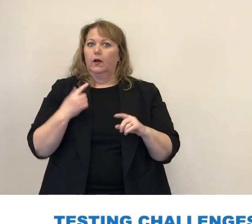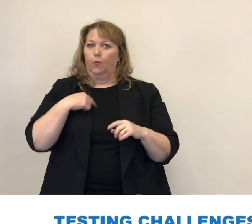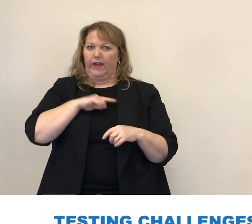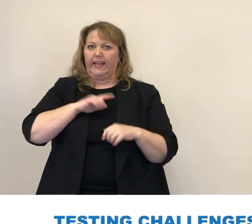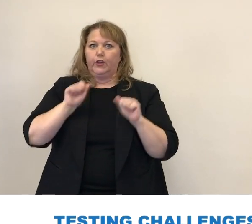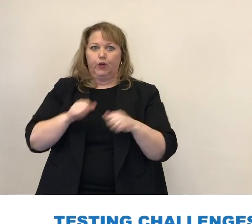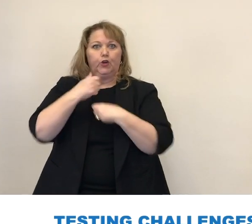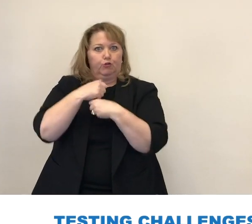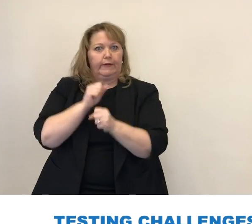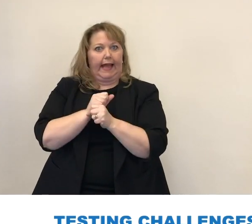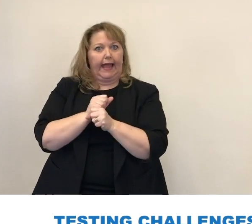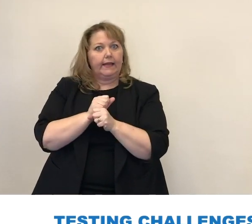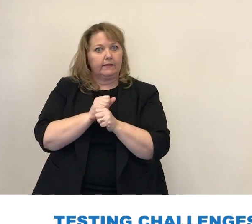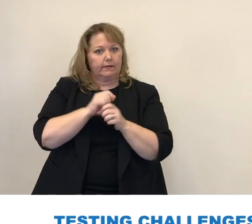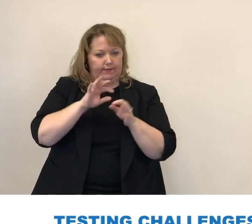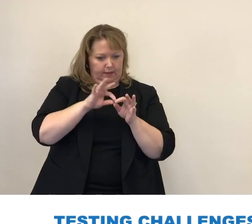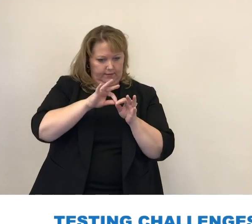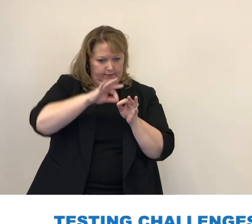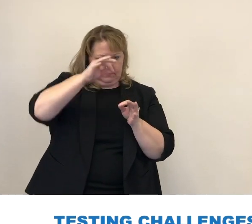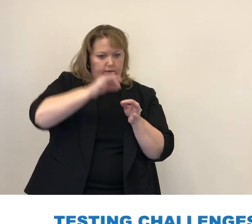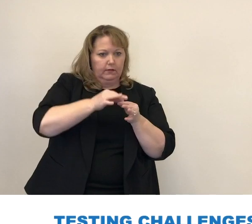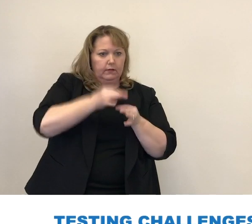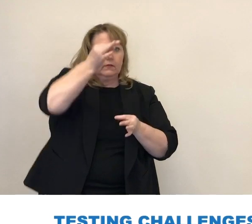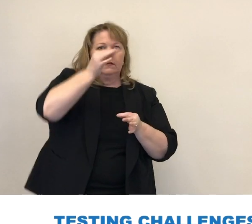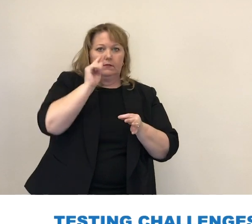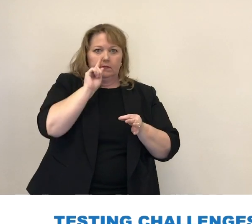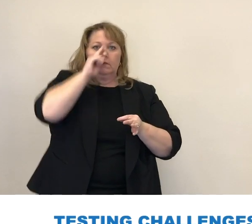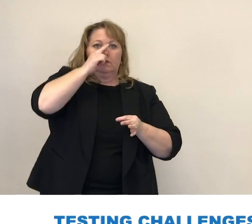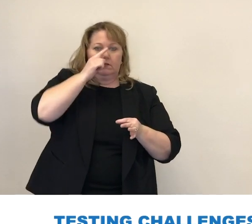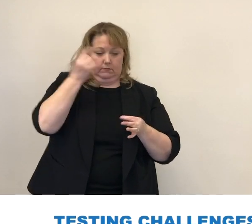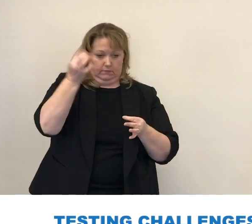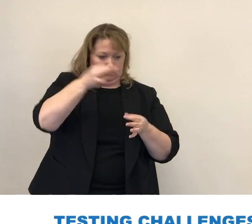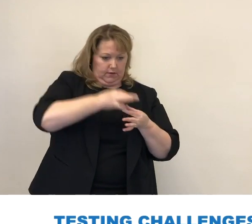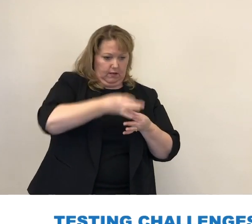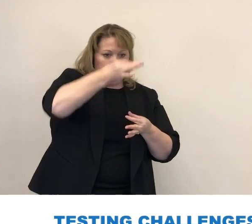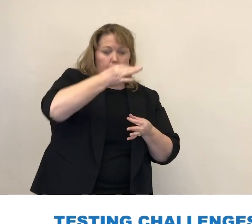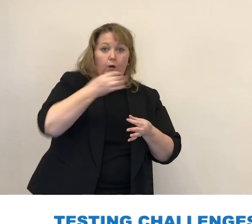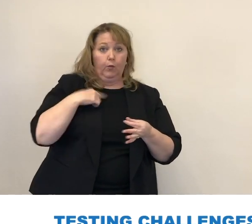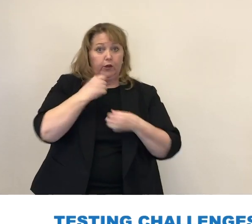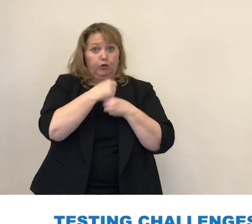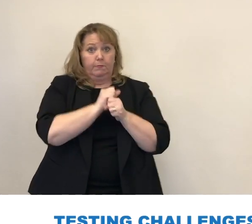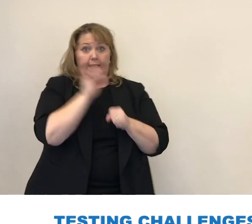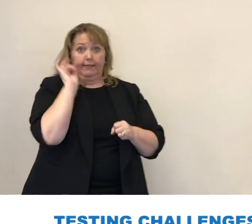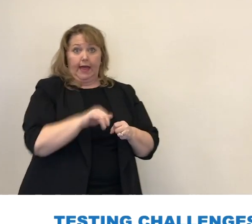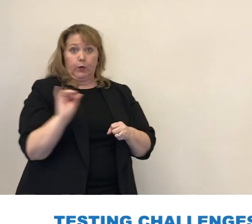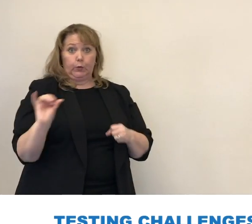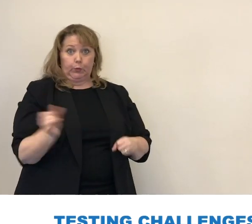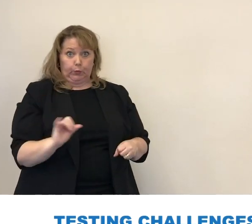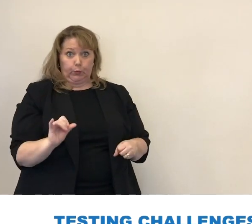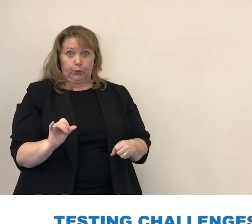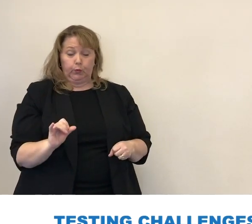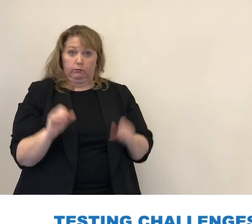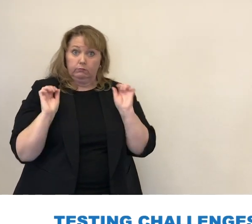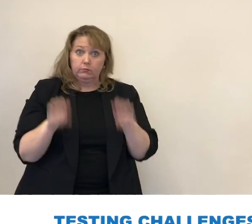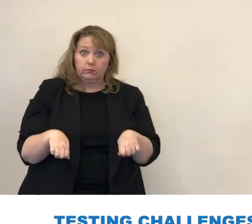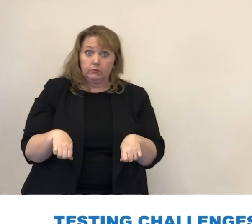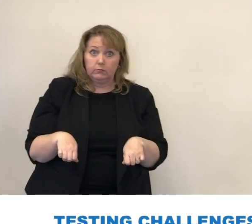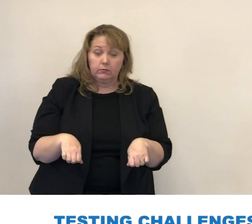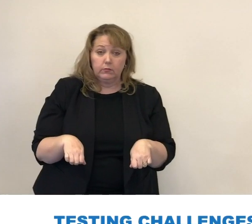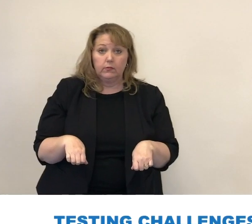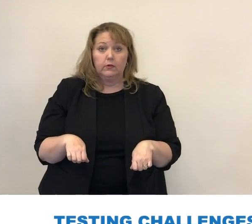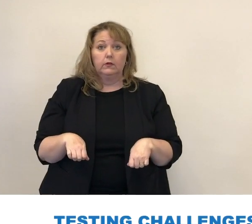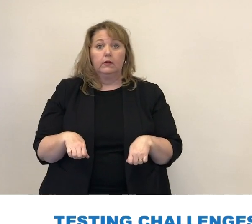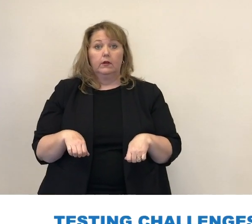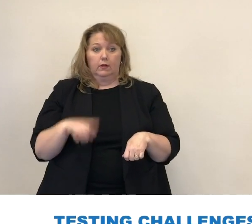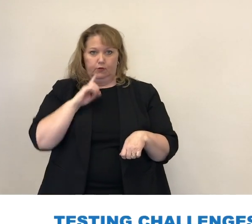Our lab not only runs tests, but we also construct various tools that we need to perform lab tests. So I knew we had the infrastructure to